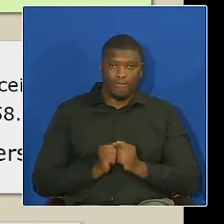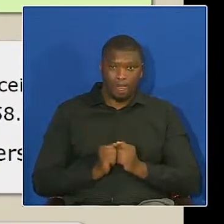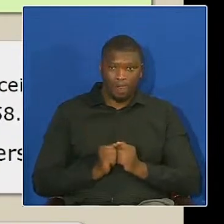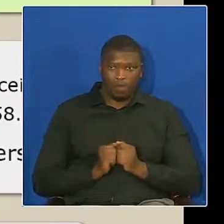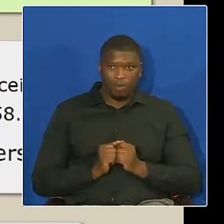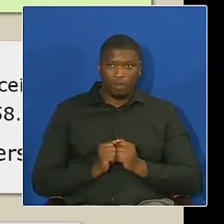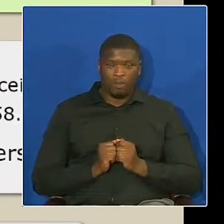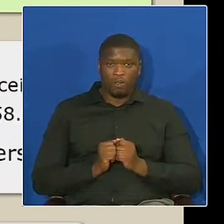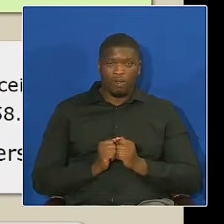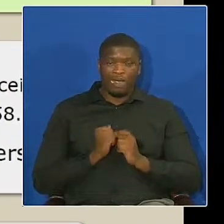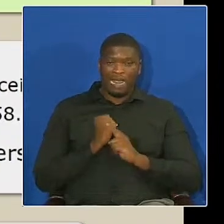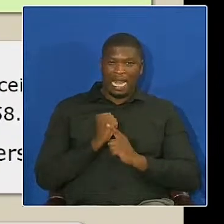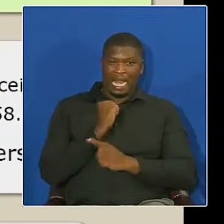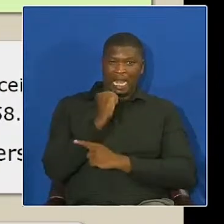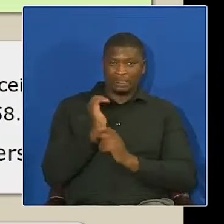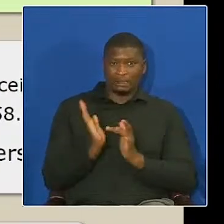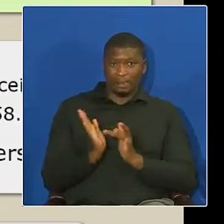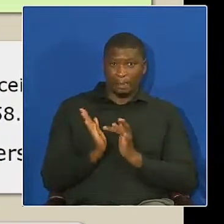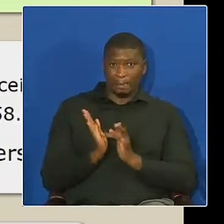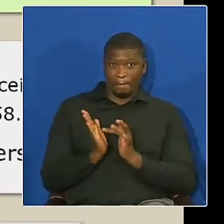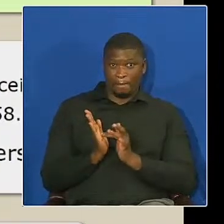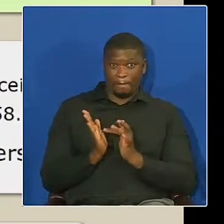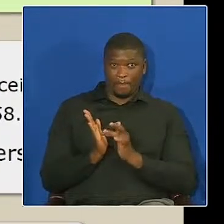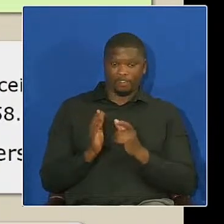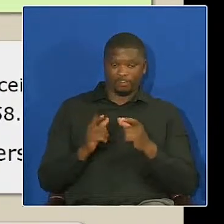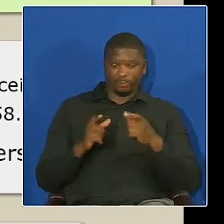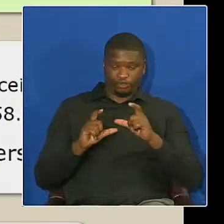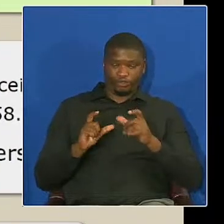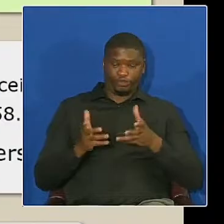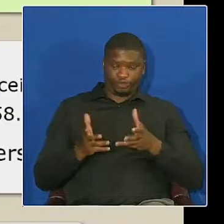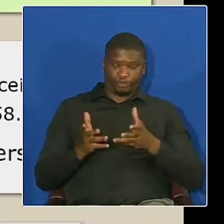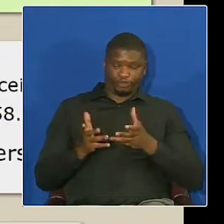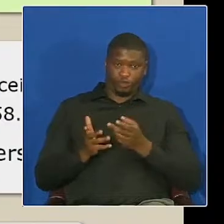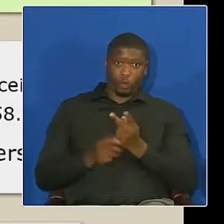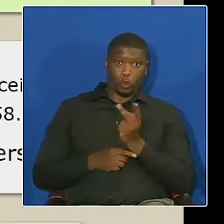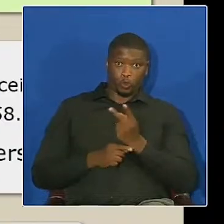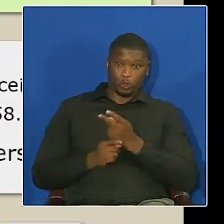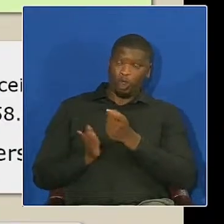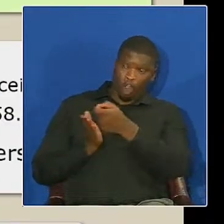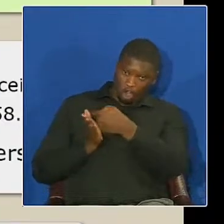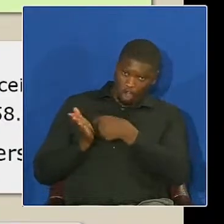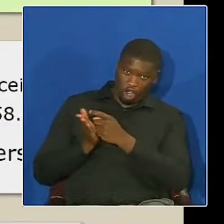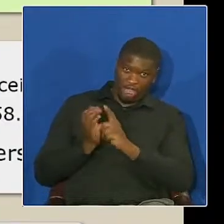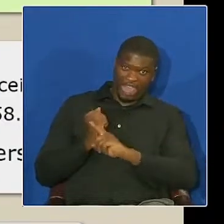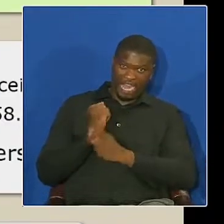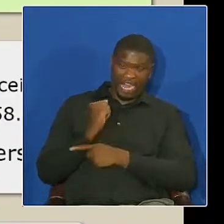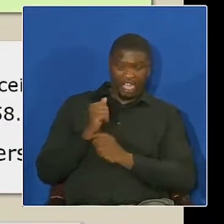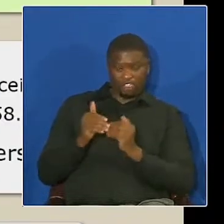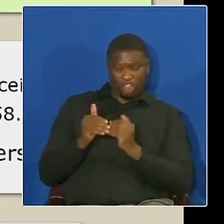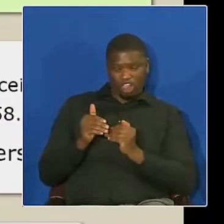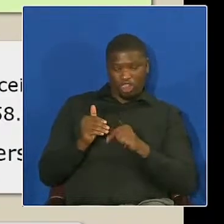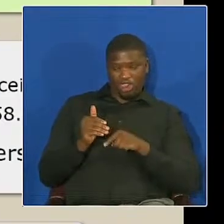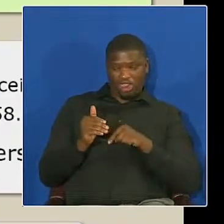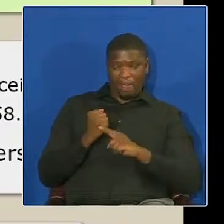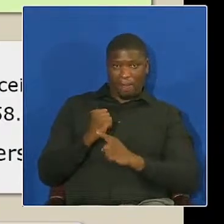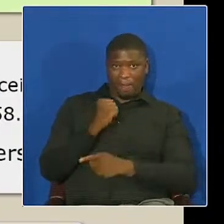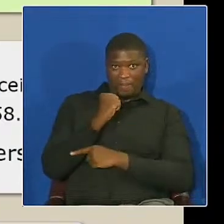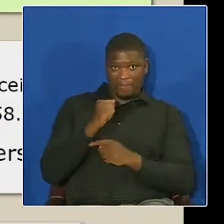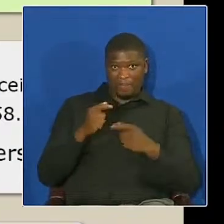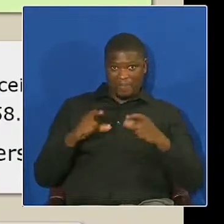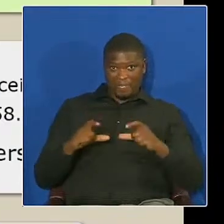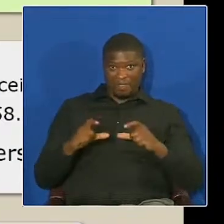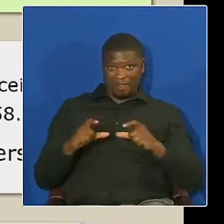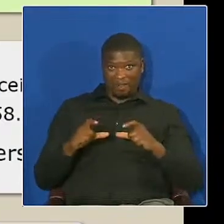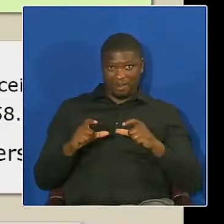which is the last page of this set of communication chats between Mr. Mokhozi